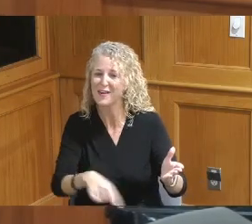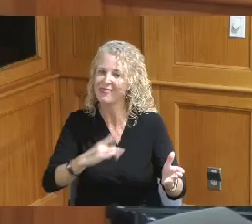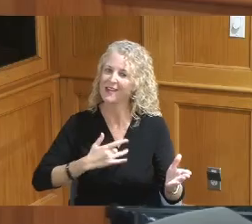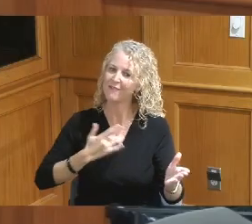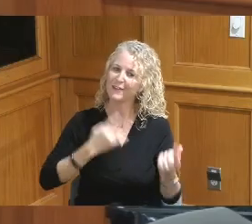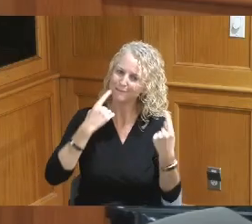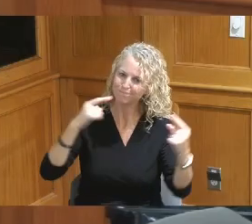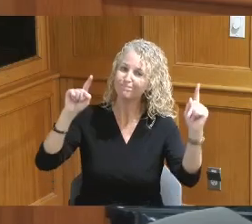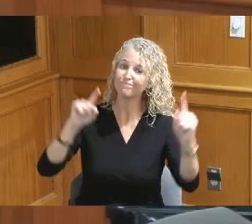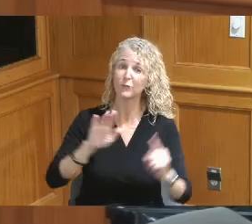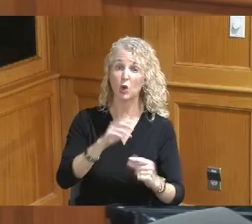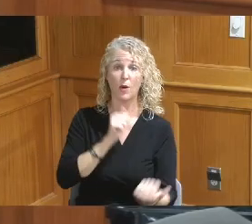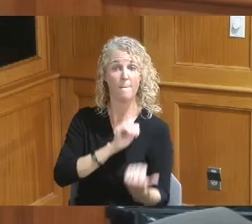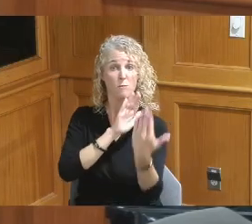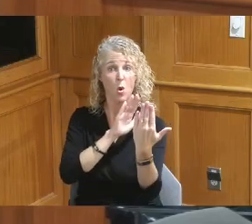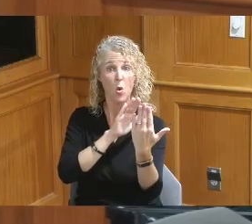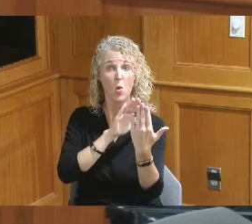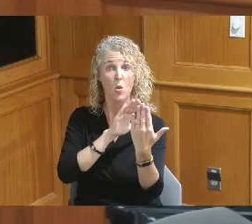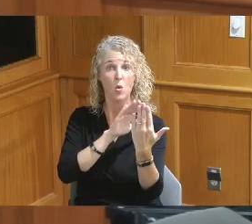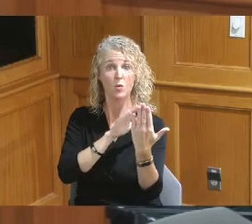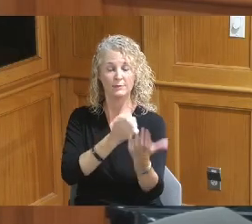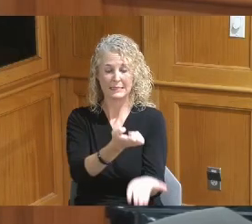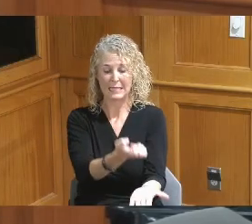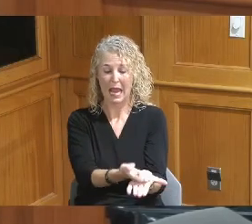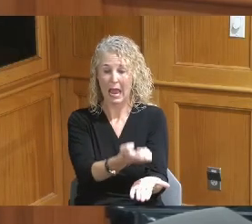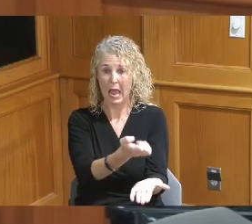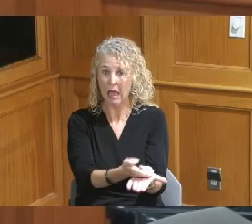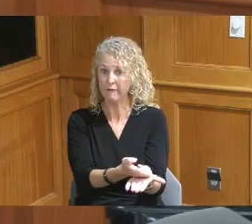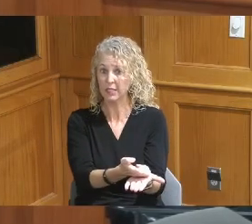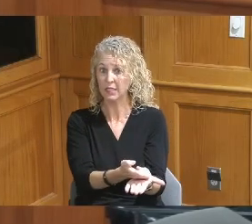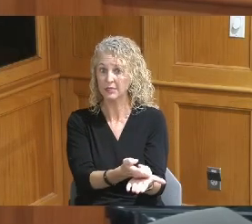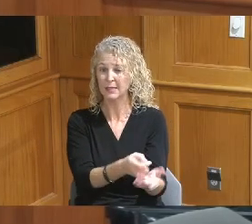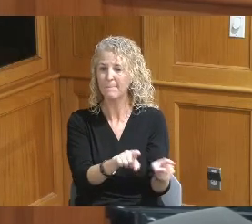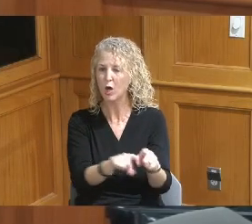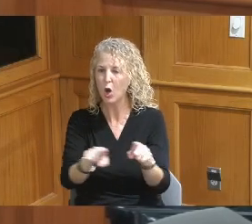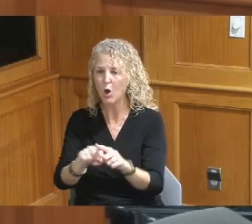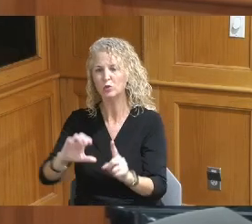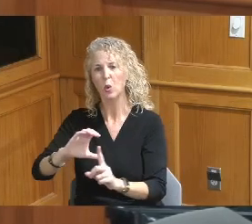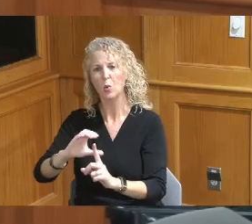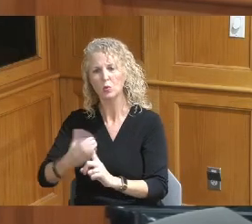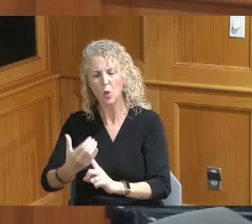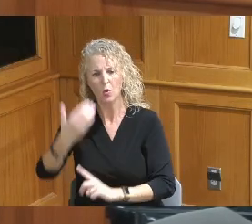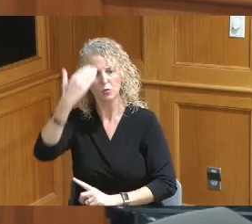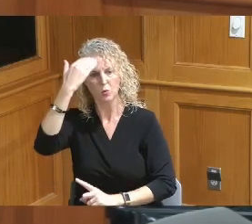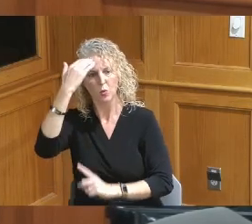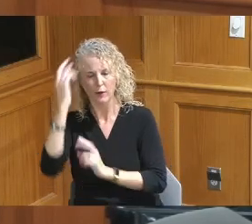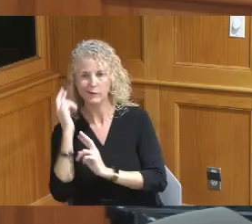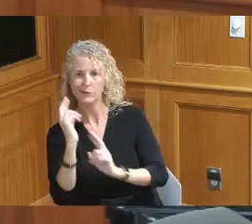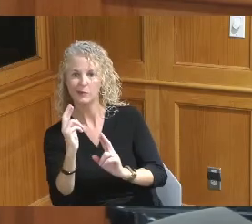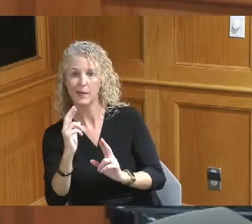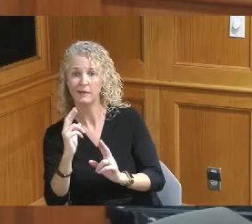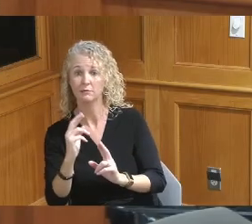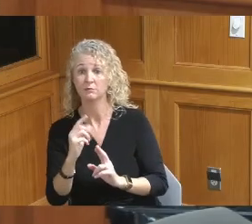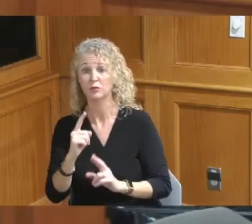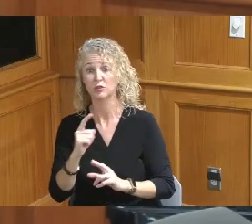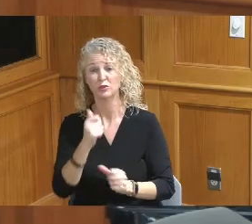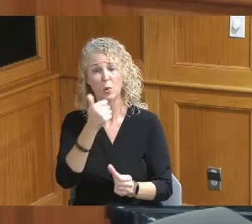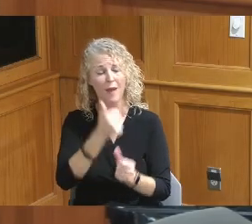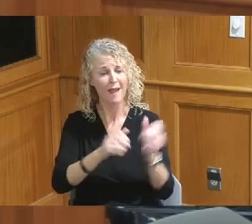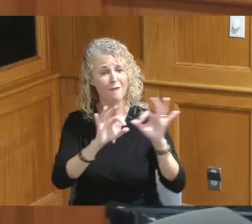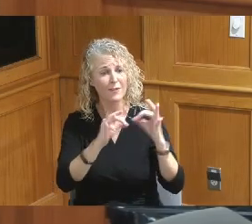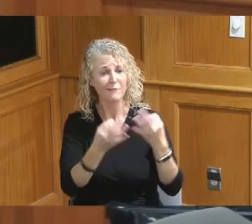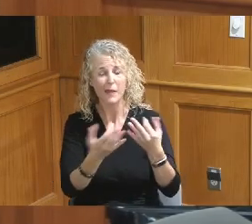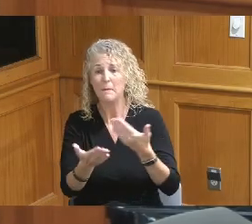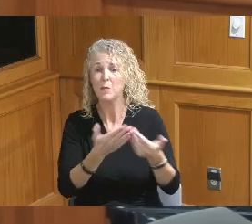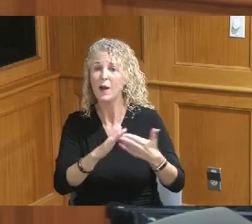thrive. Her approach combines evidence-based practice with deep cultural awareness, allowing her to meet each